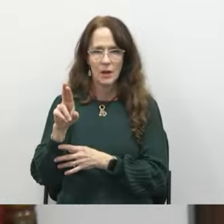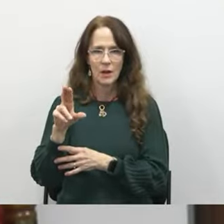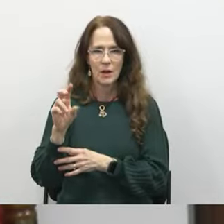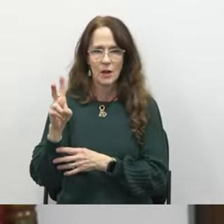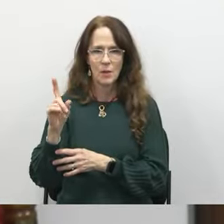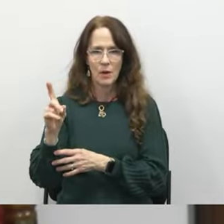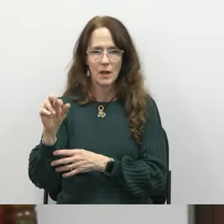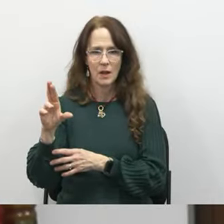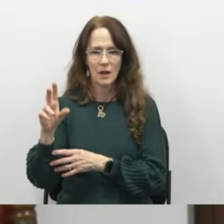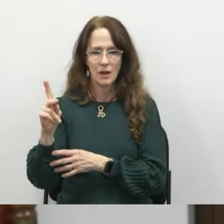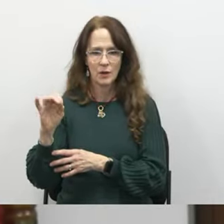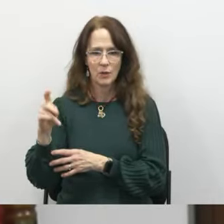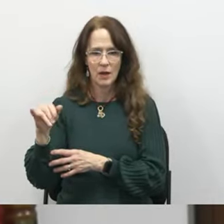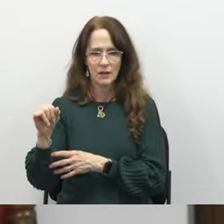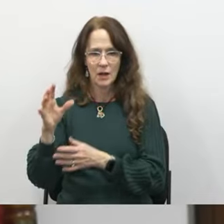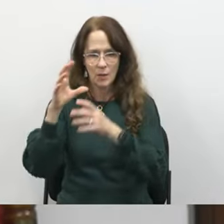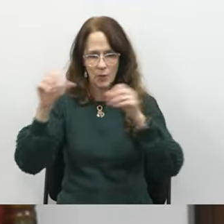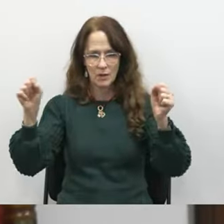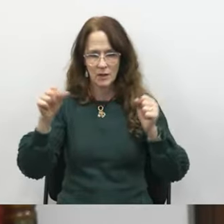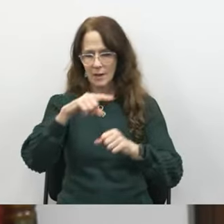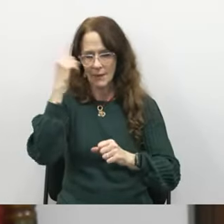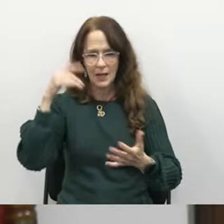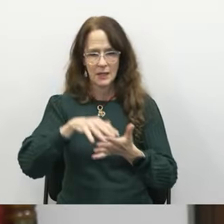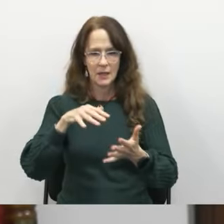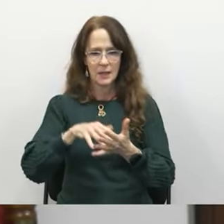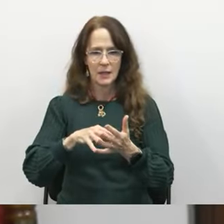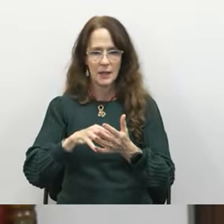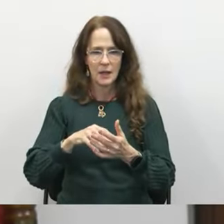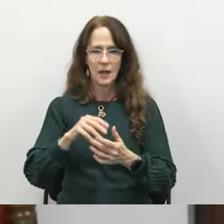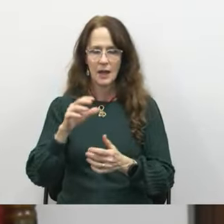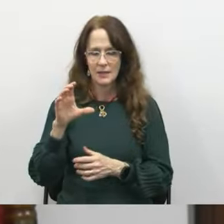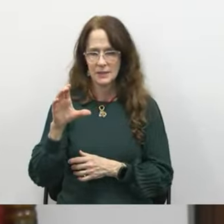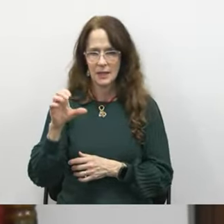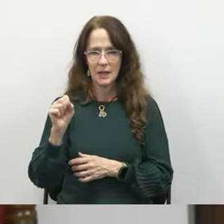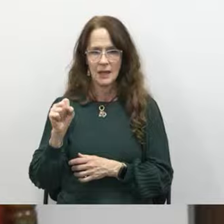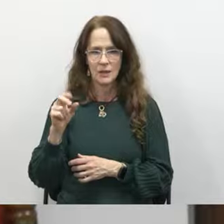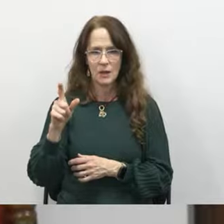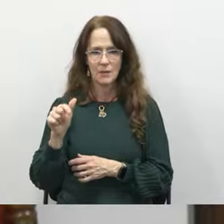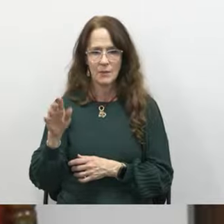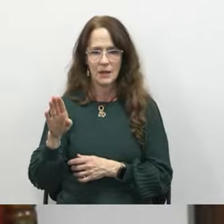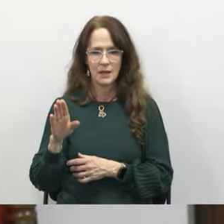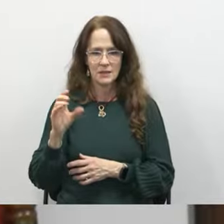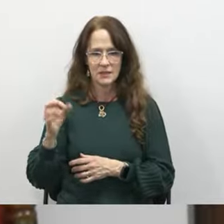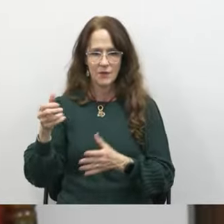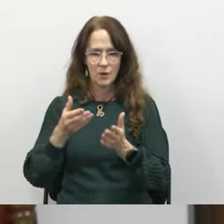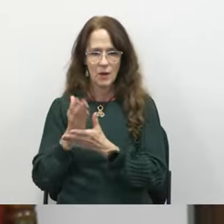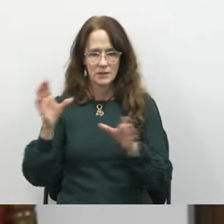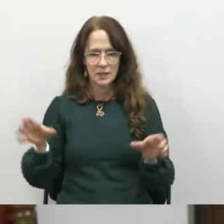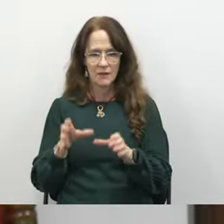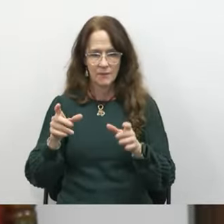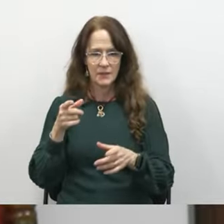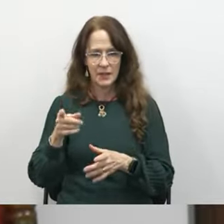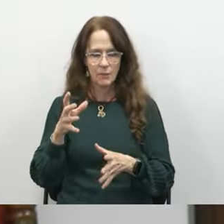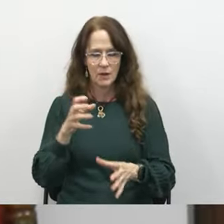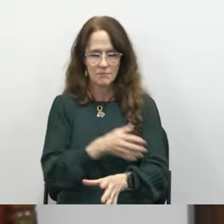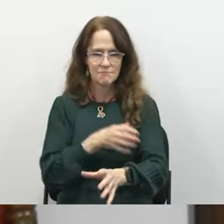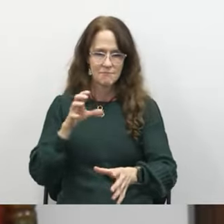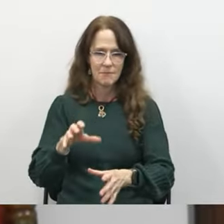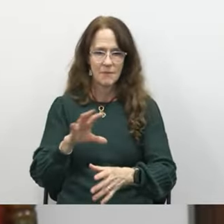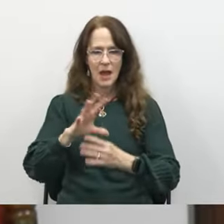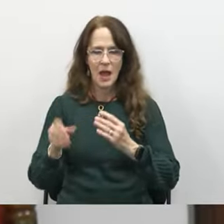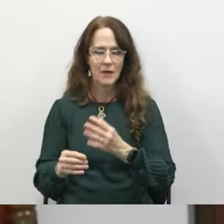Ron Karenga, a professor and chairman of Black Studies at Cal State Long Beach, and a civil rights activist. He wanted to empower African Americans